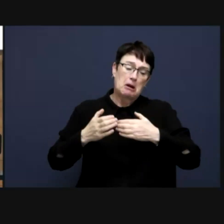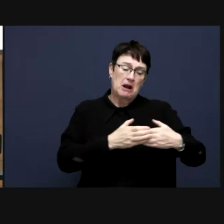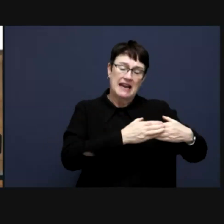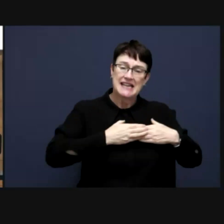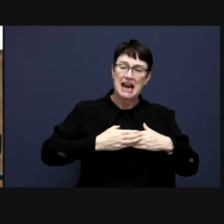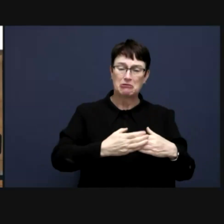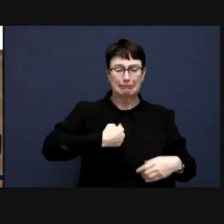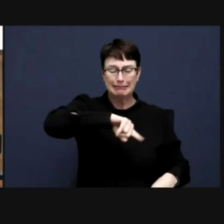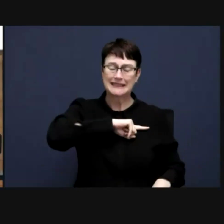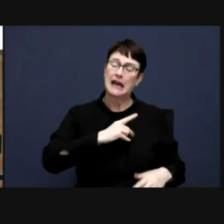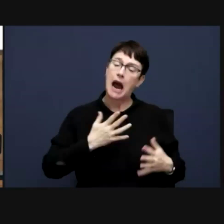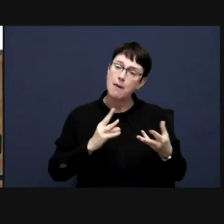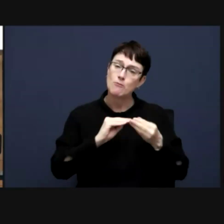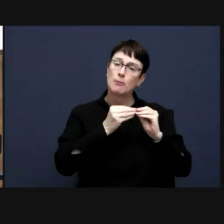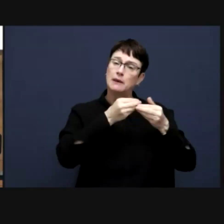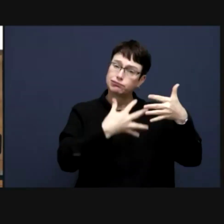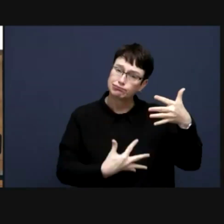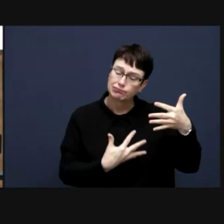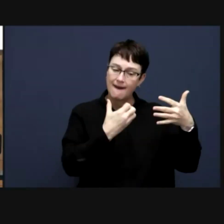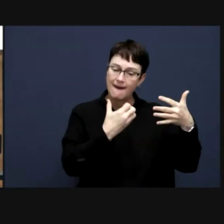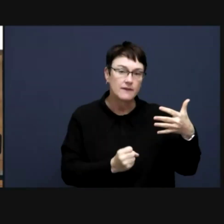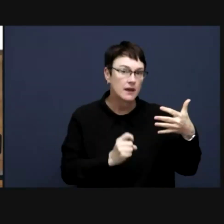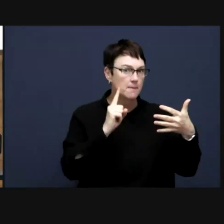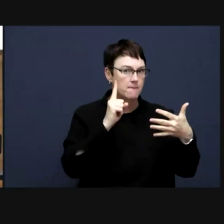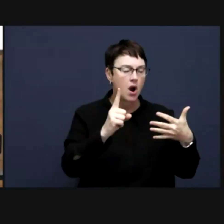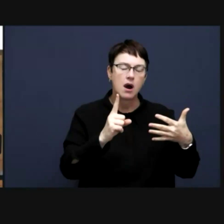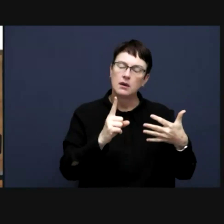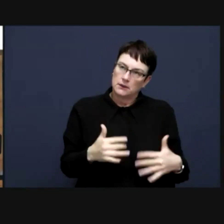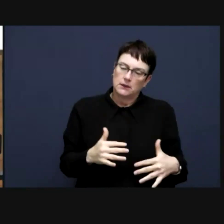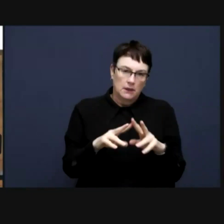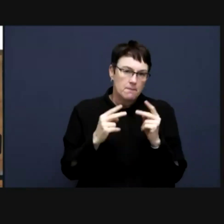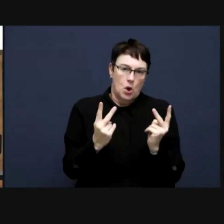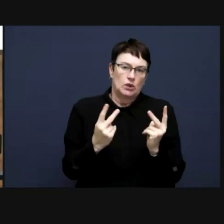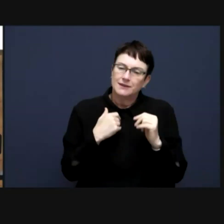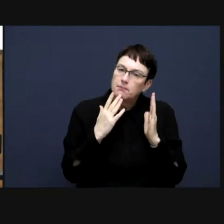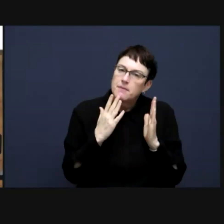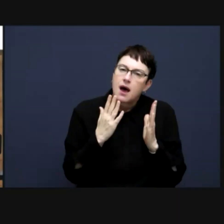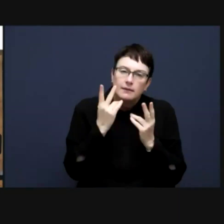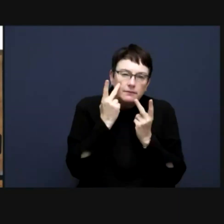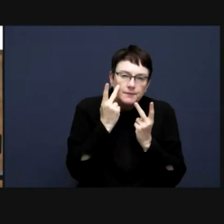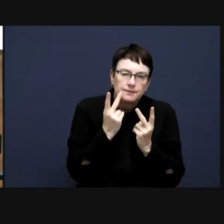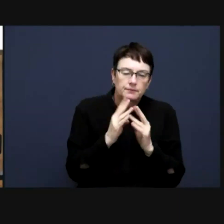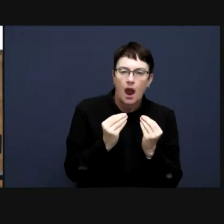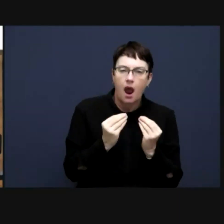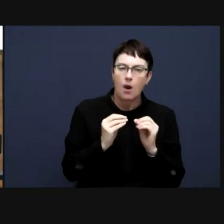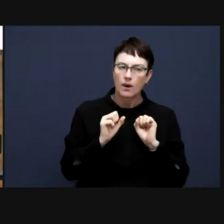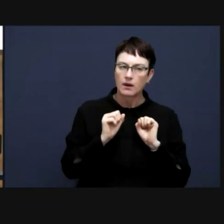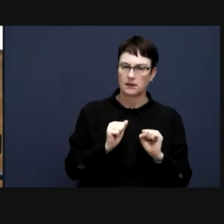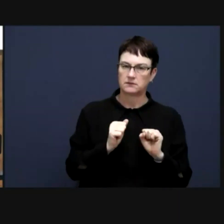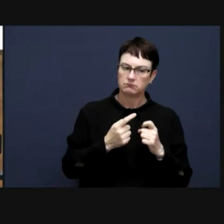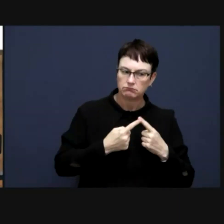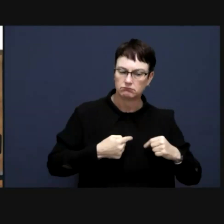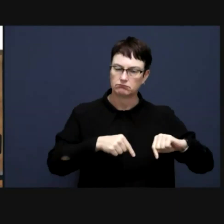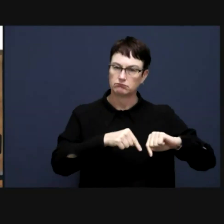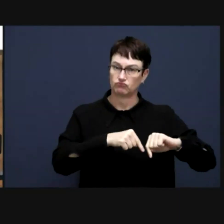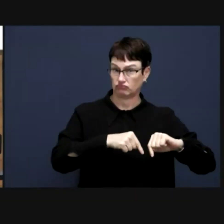important to try and set these mechanisms to ensure that we can participate and we can provide